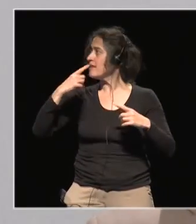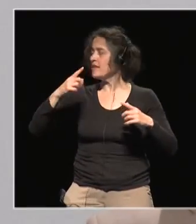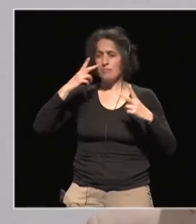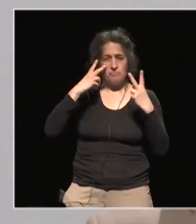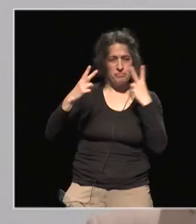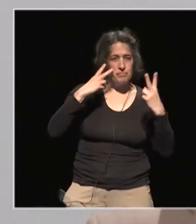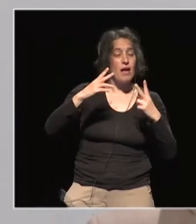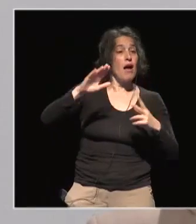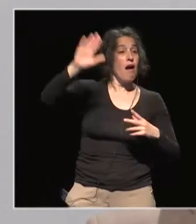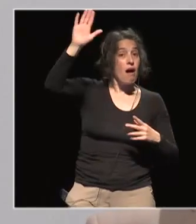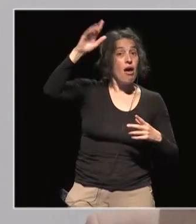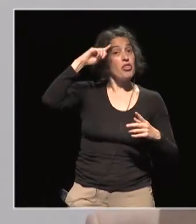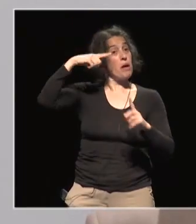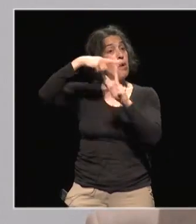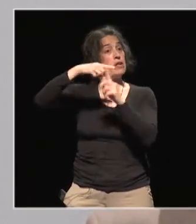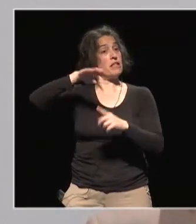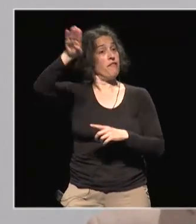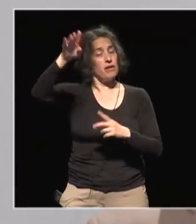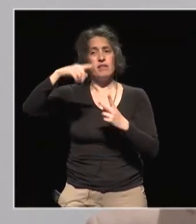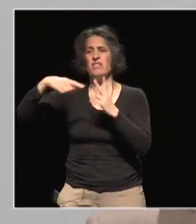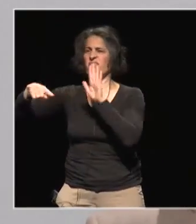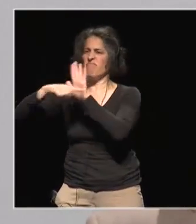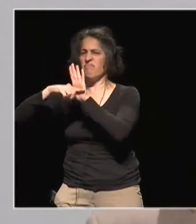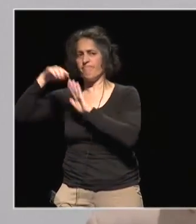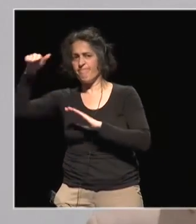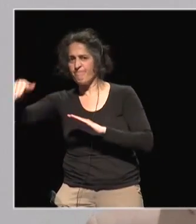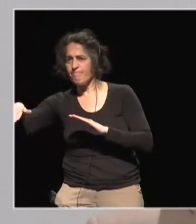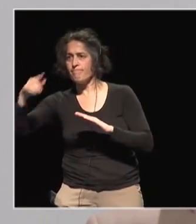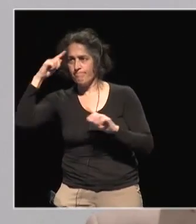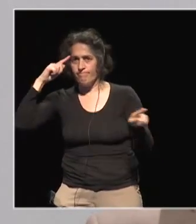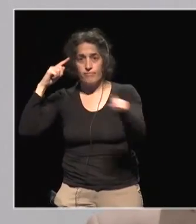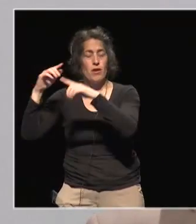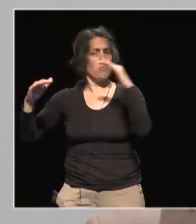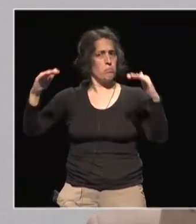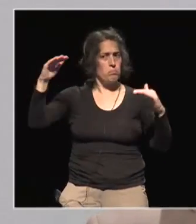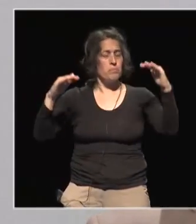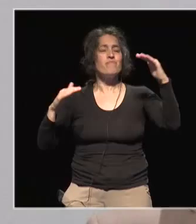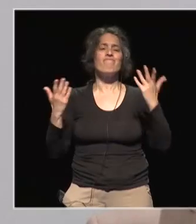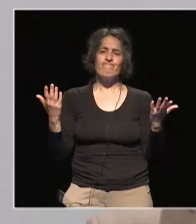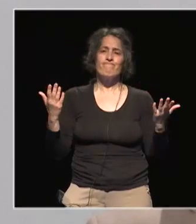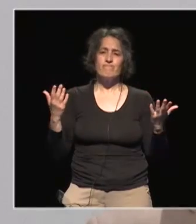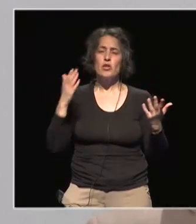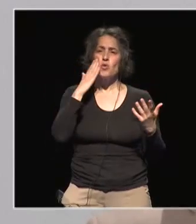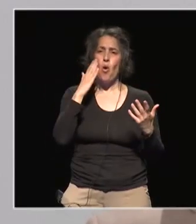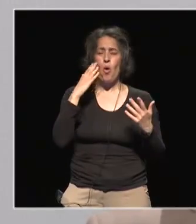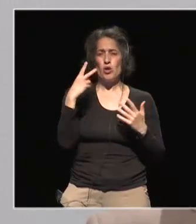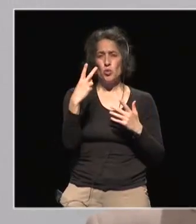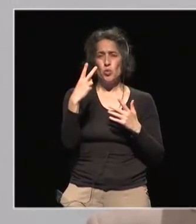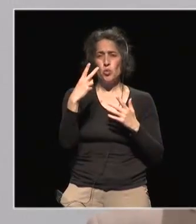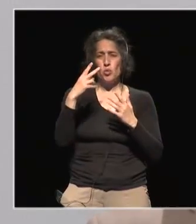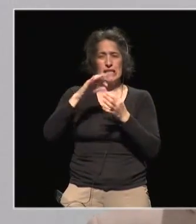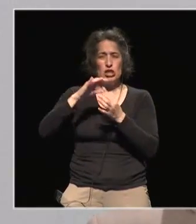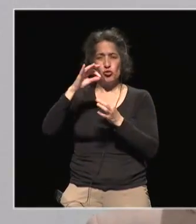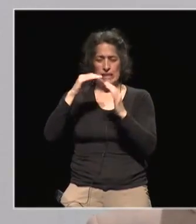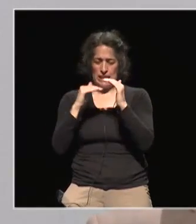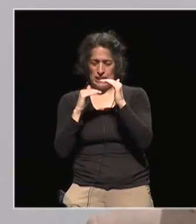we have to be realistic is that these INDCs may not exactly lead us already to the 2 degrees Celsius. I think that